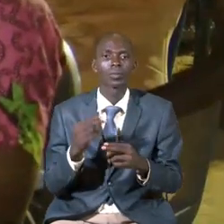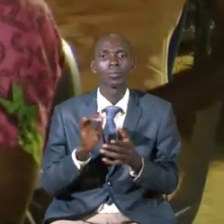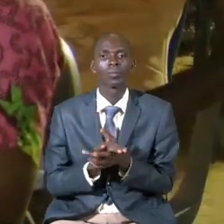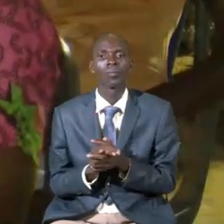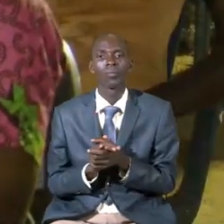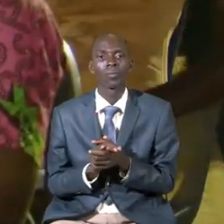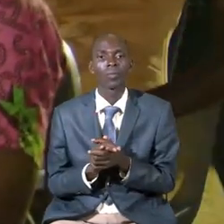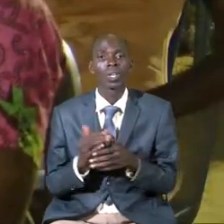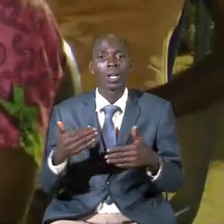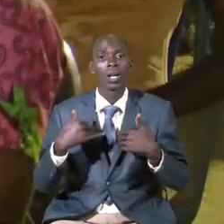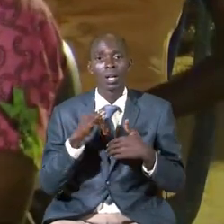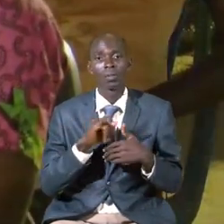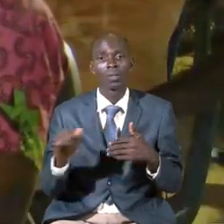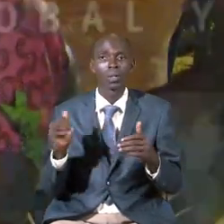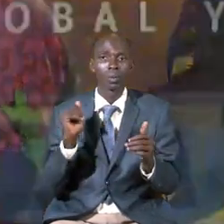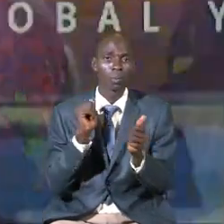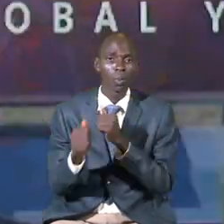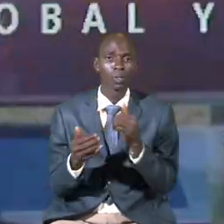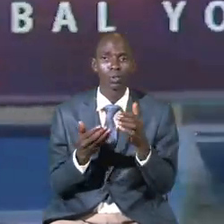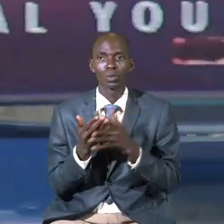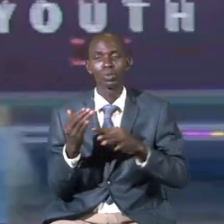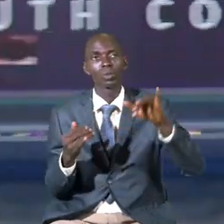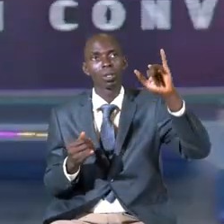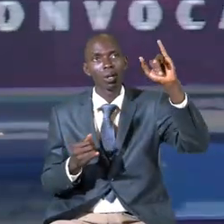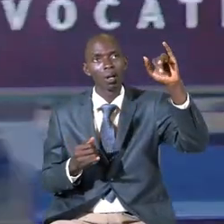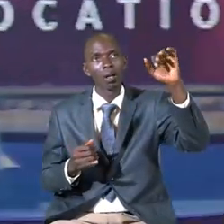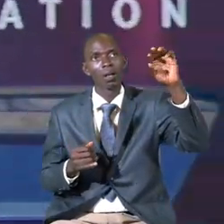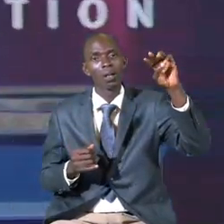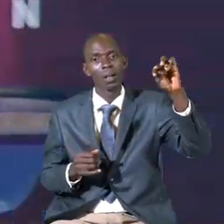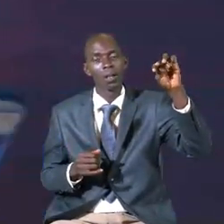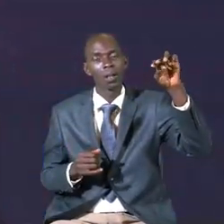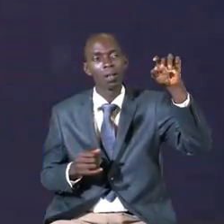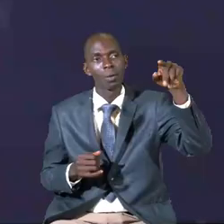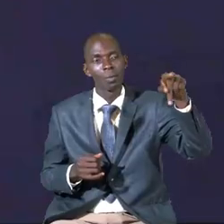passed through and i am m ep